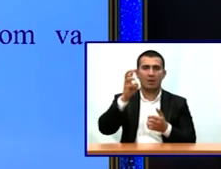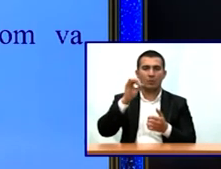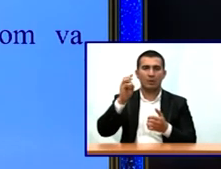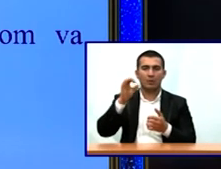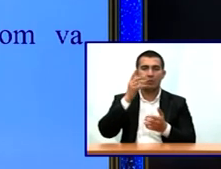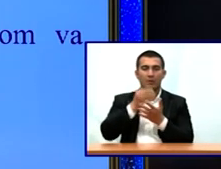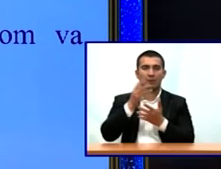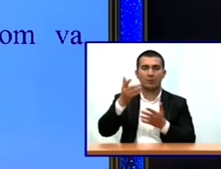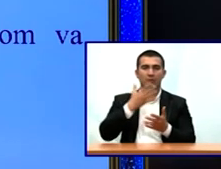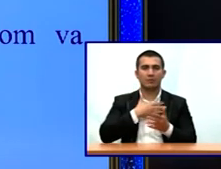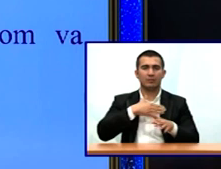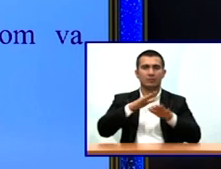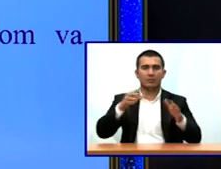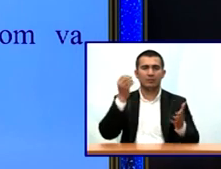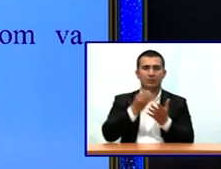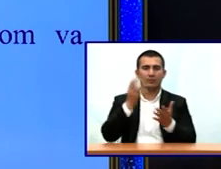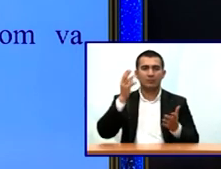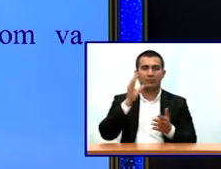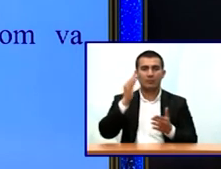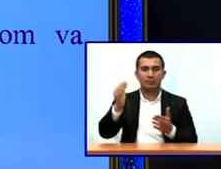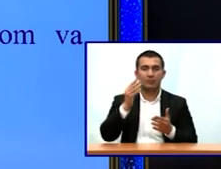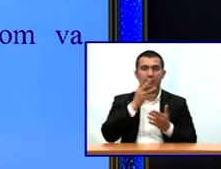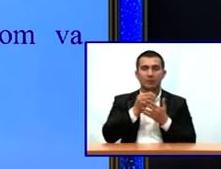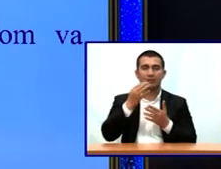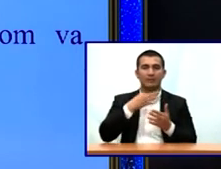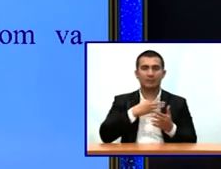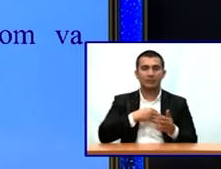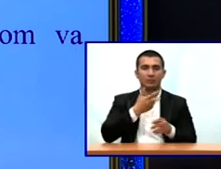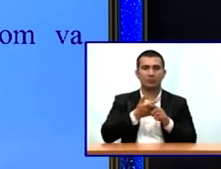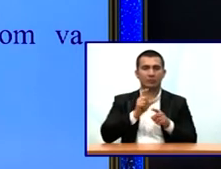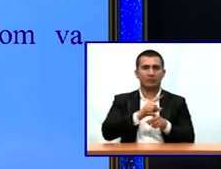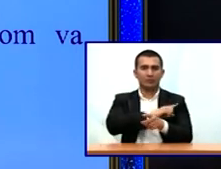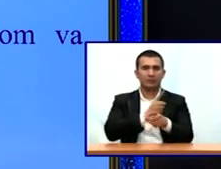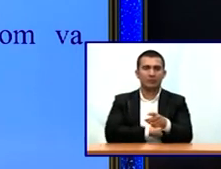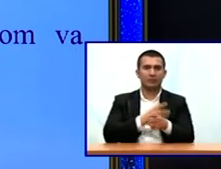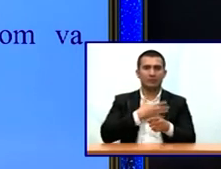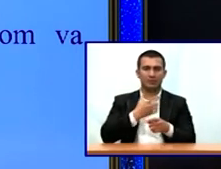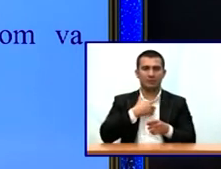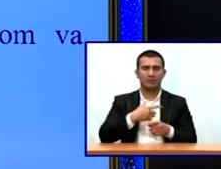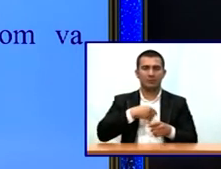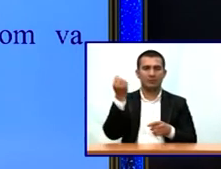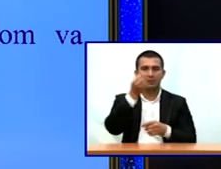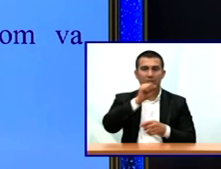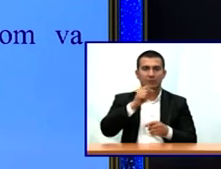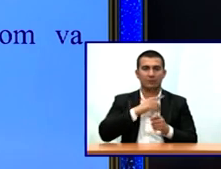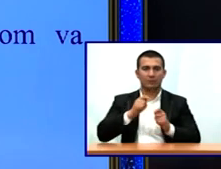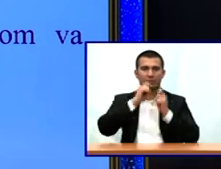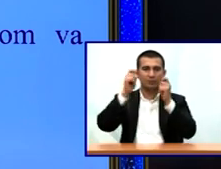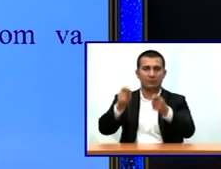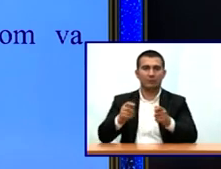Ko'ragon, farzandimiz Mironshoh Mirzoga jasorati uchun o'z qilichlarimizdan birini inom